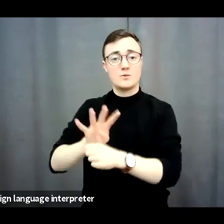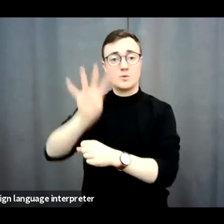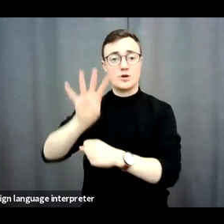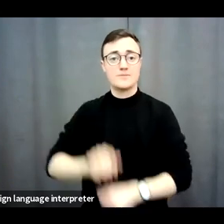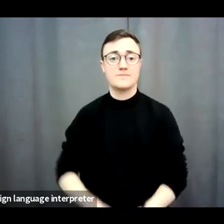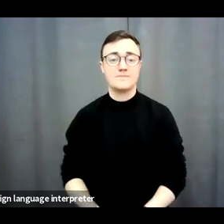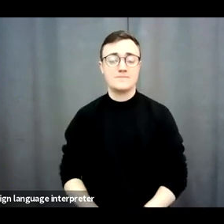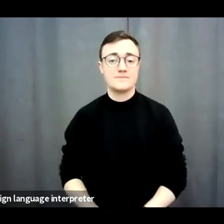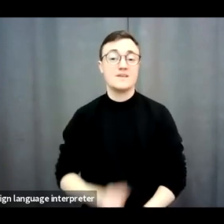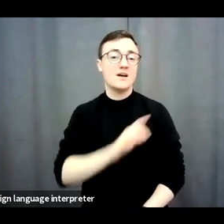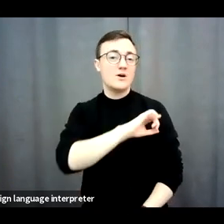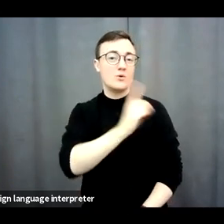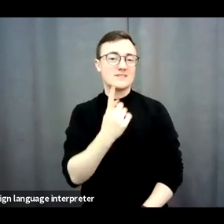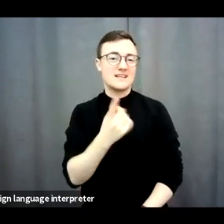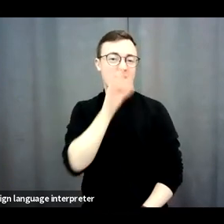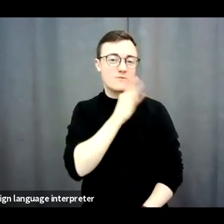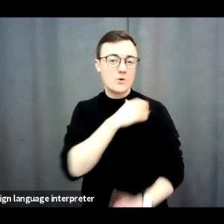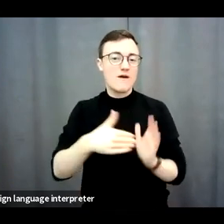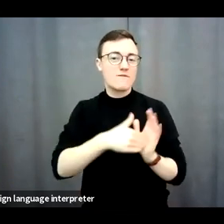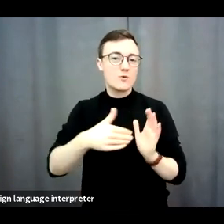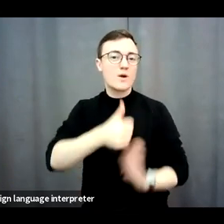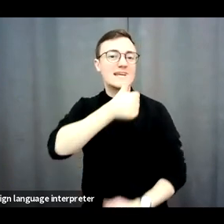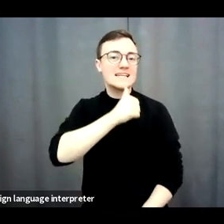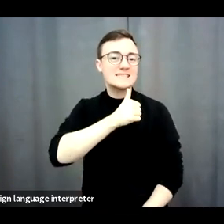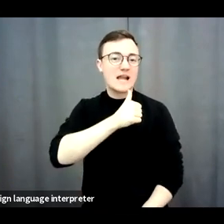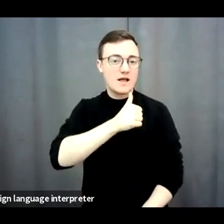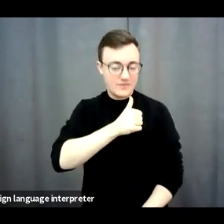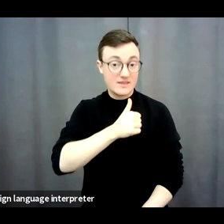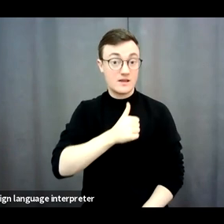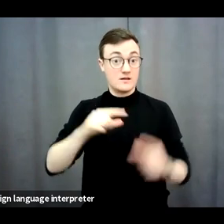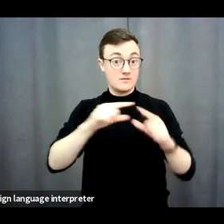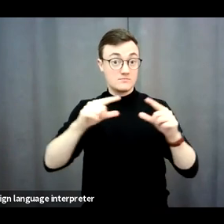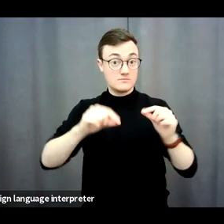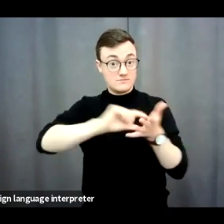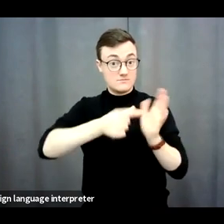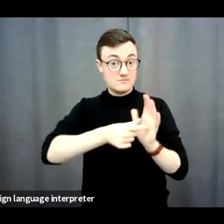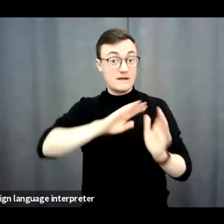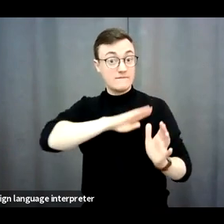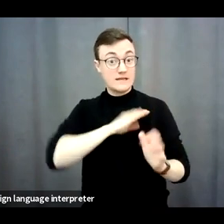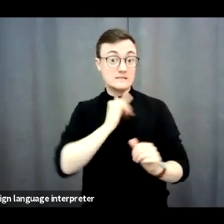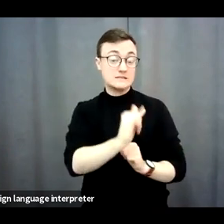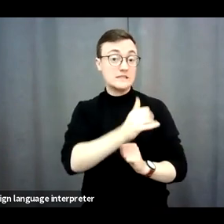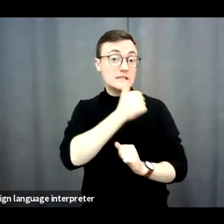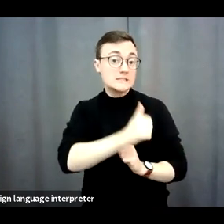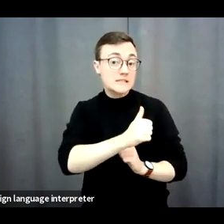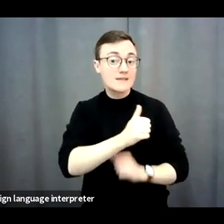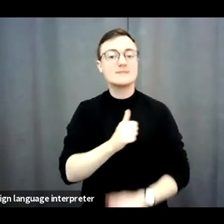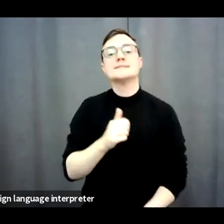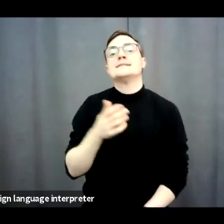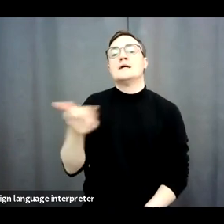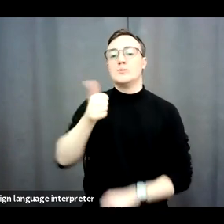a specific question from Iceland. Will the bricks be available in Iceland? It depends on the language,